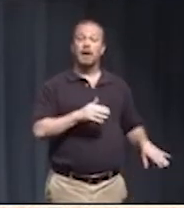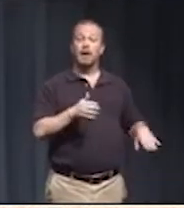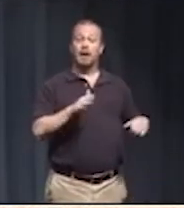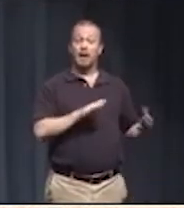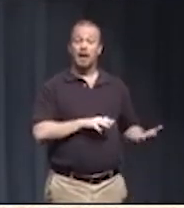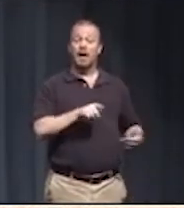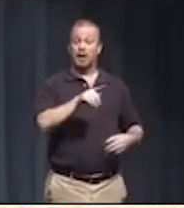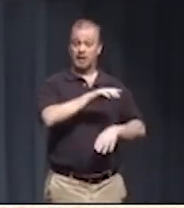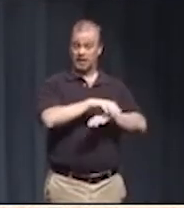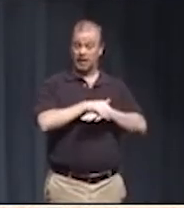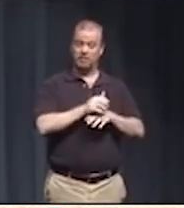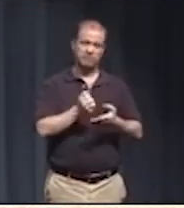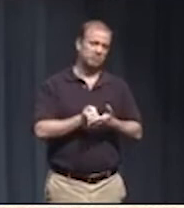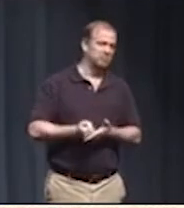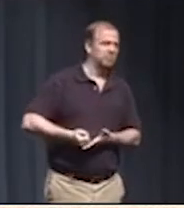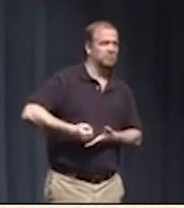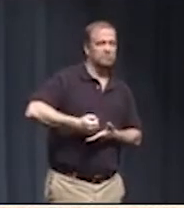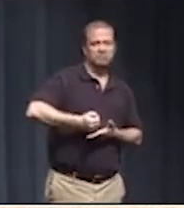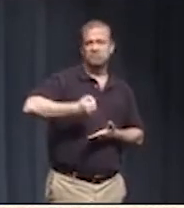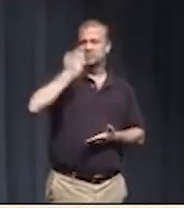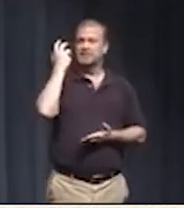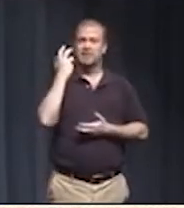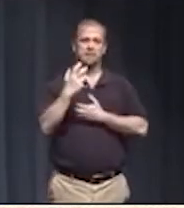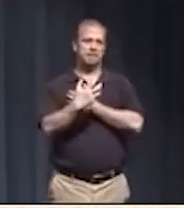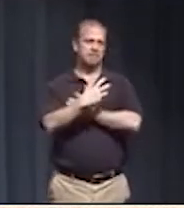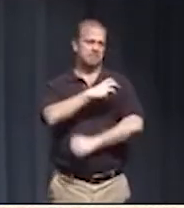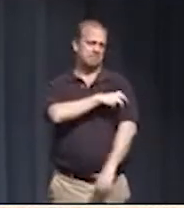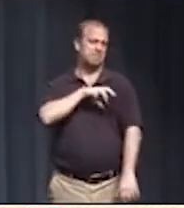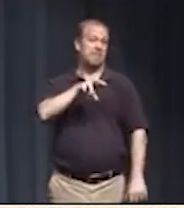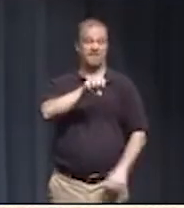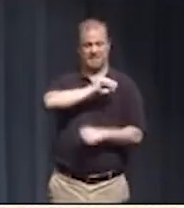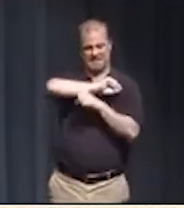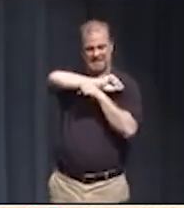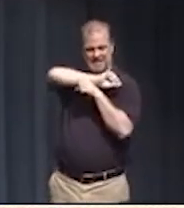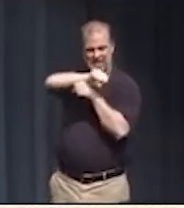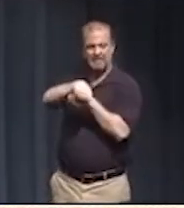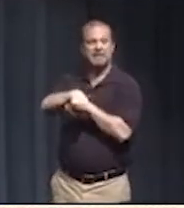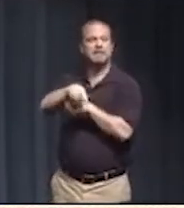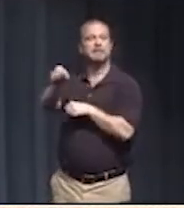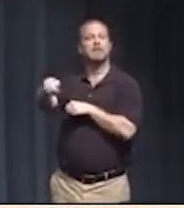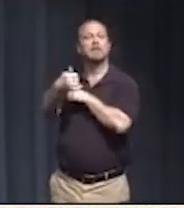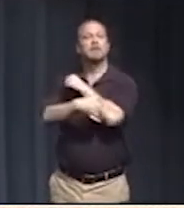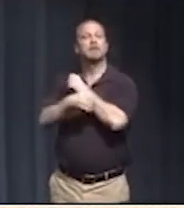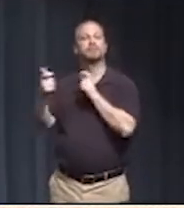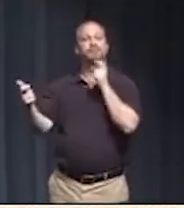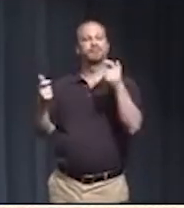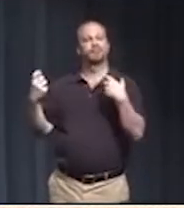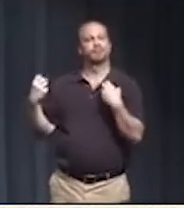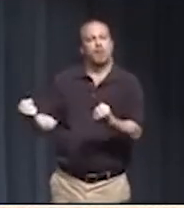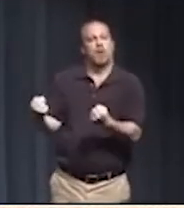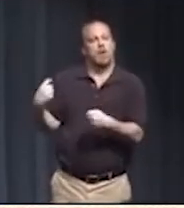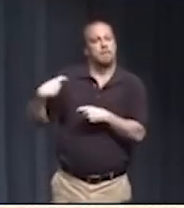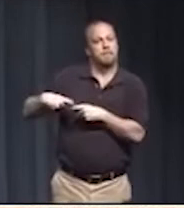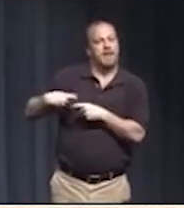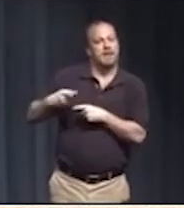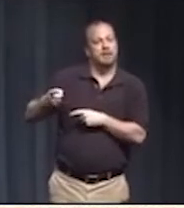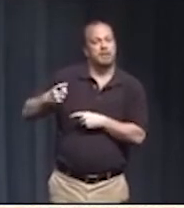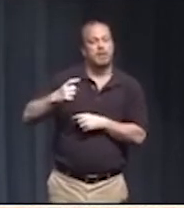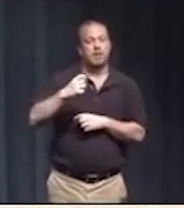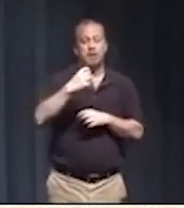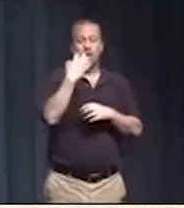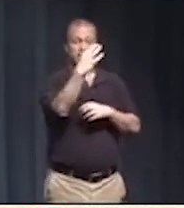richest country in Europe. She had defeated the largest empire in Europe at the time, the Spanish. She had held off the French